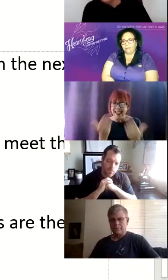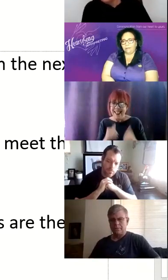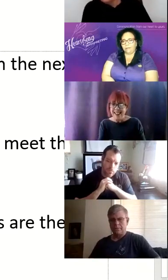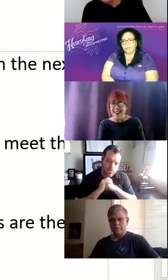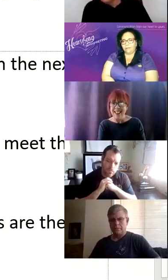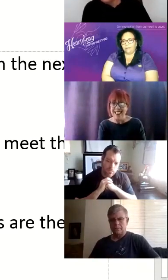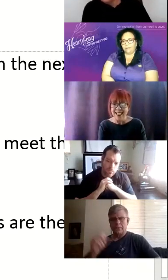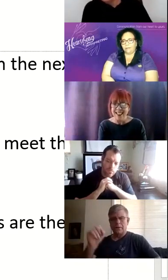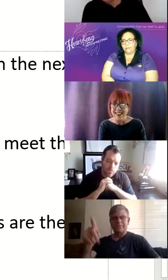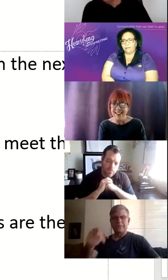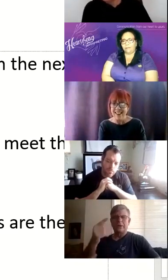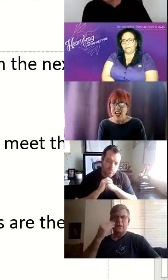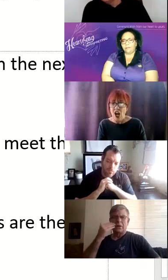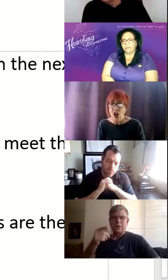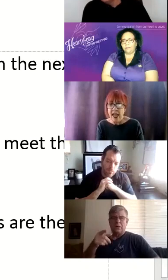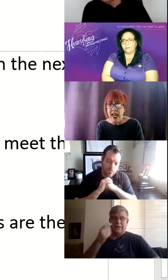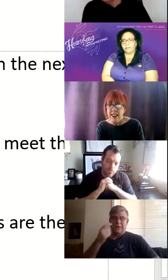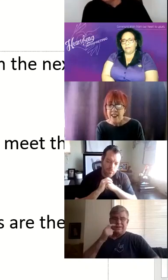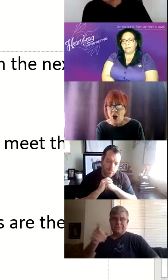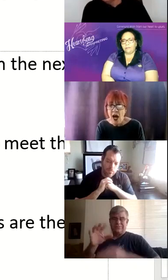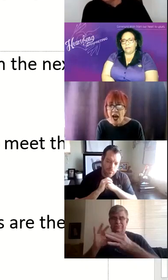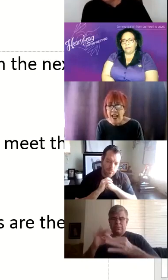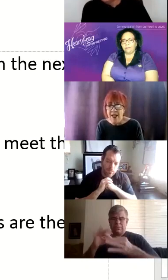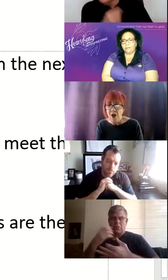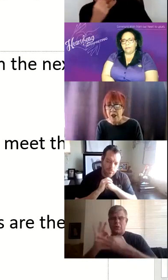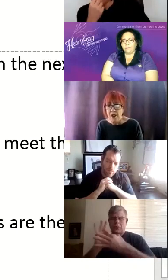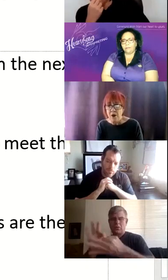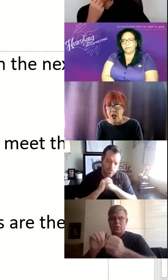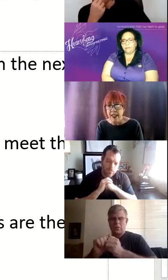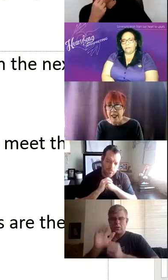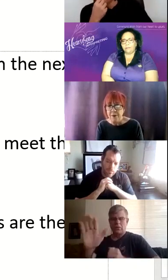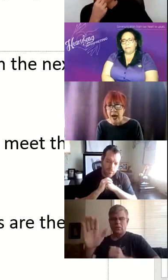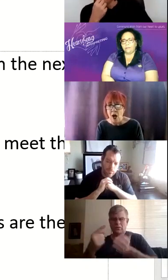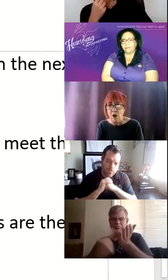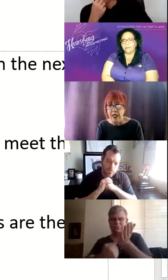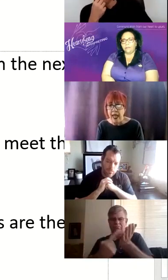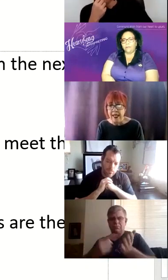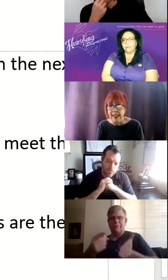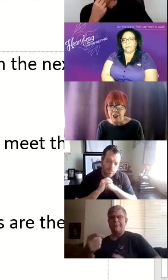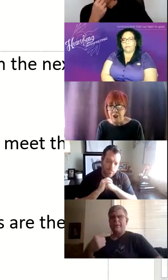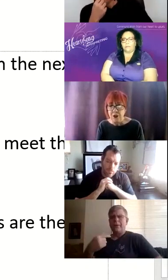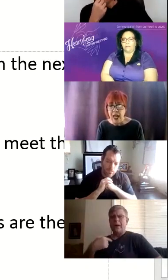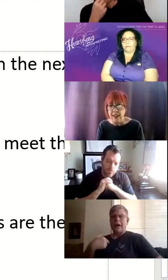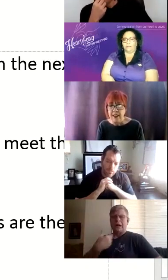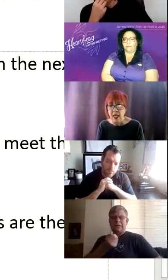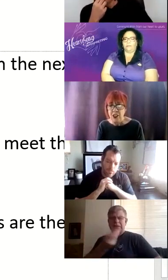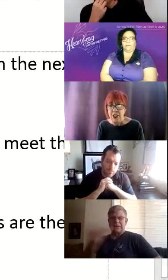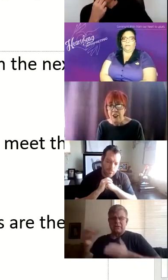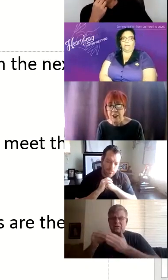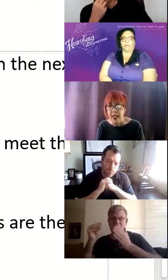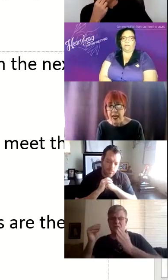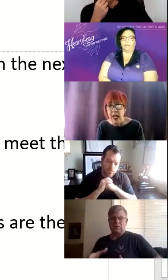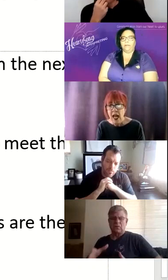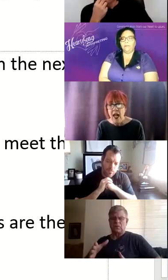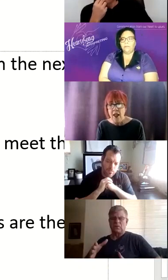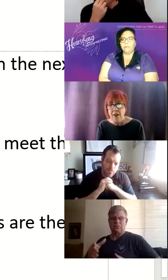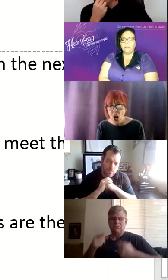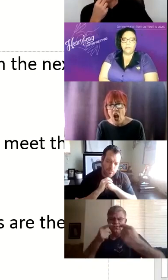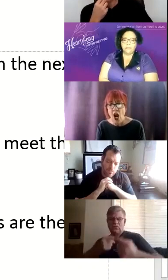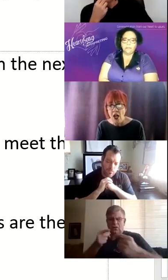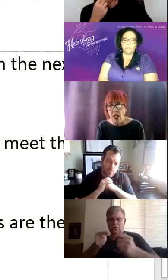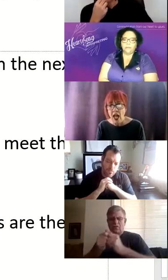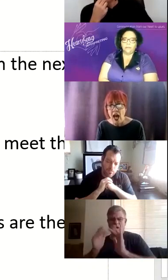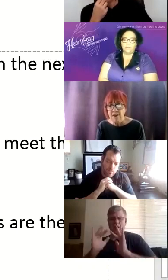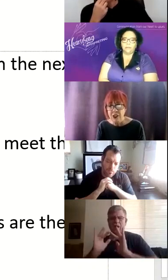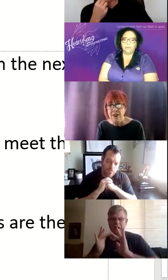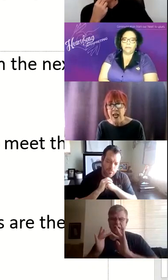Okay, go ahead, Jet. Okay, so I know what you were talking about relating to that discussion. You're saying there